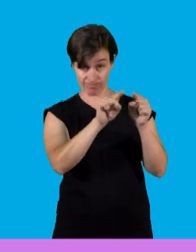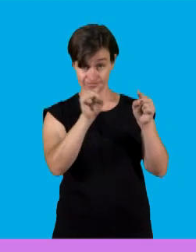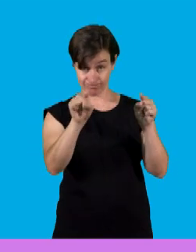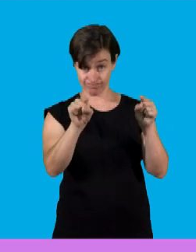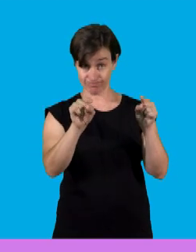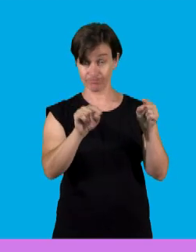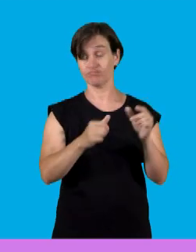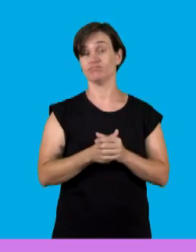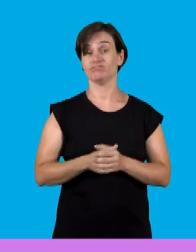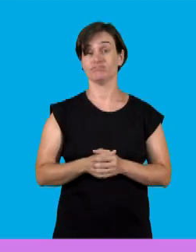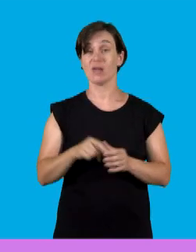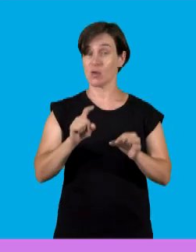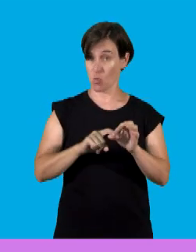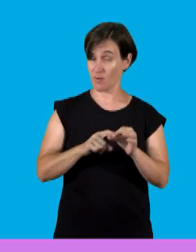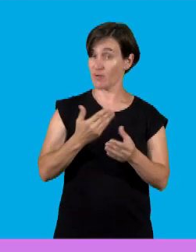that.